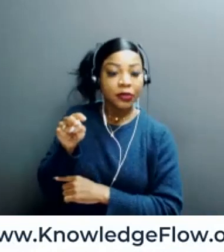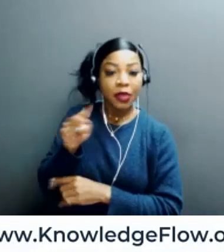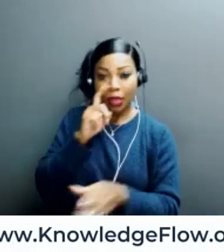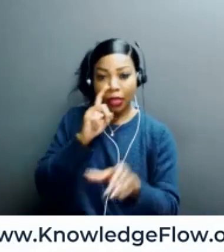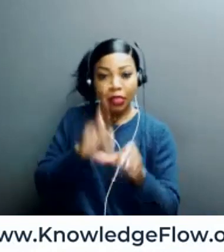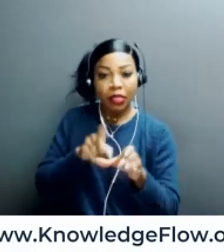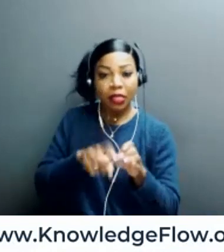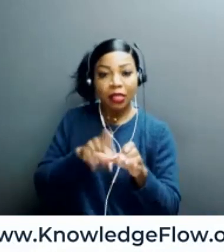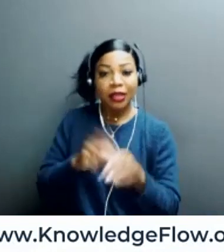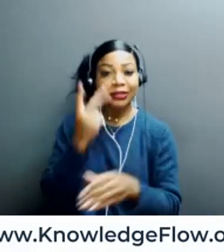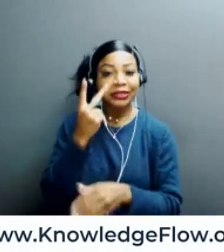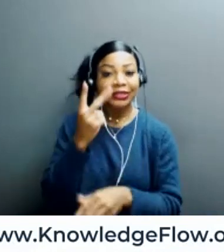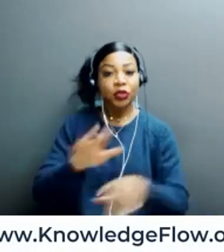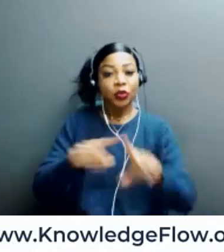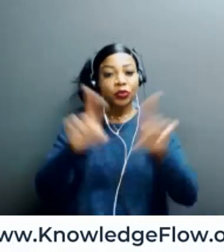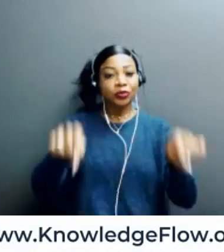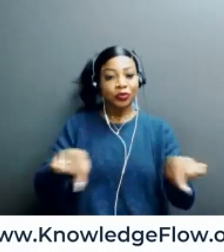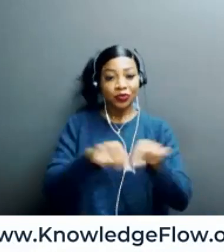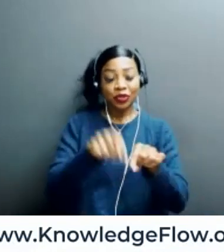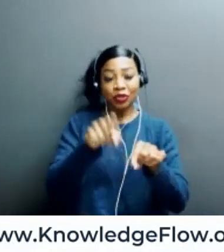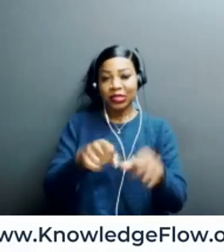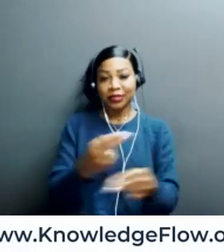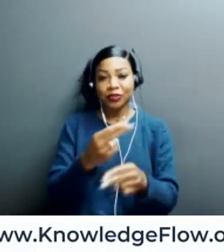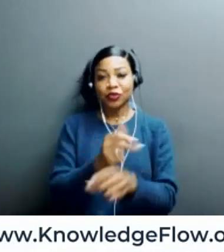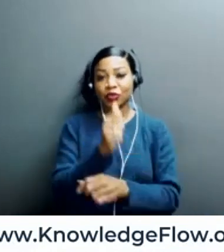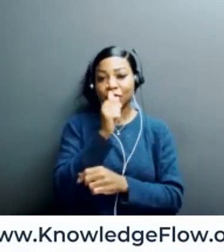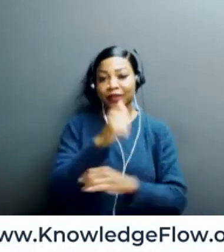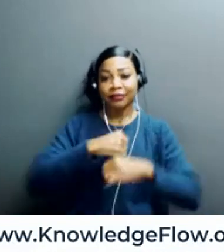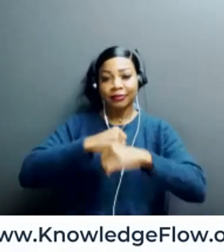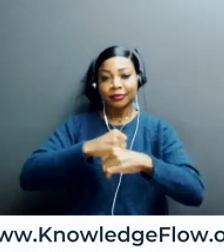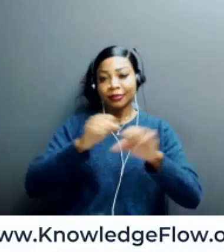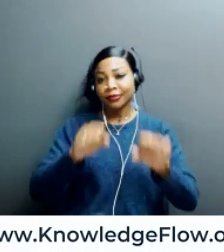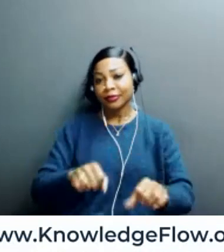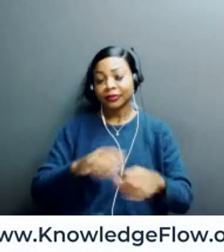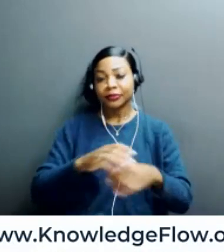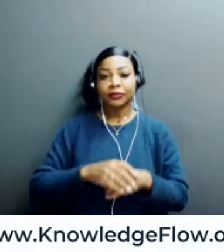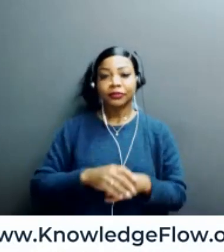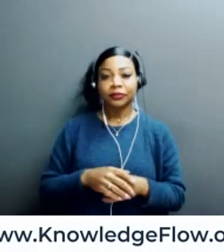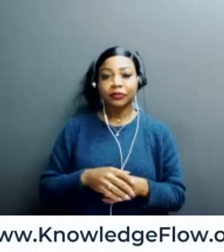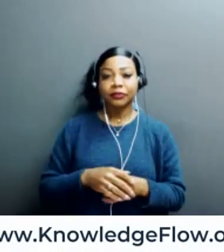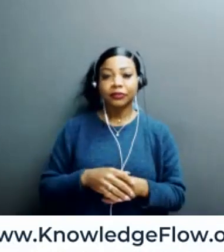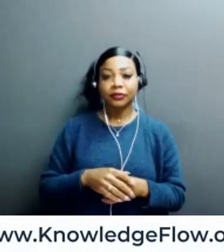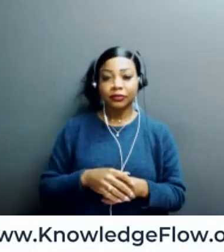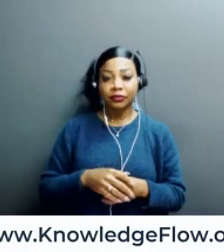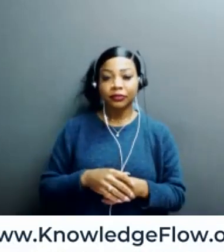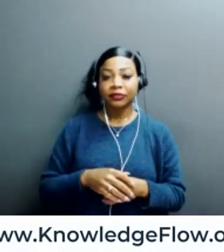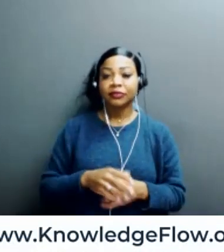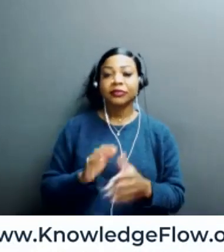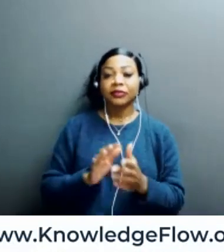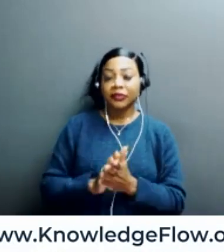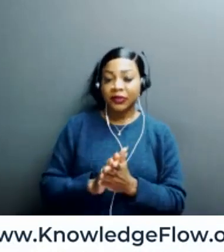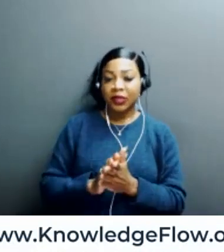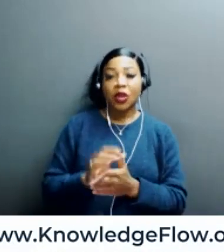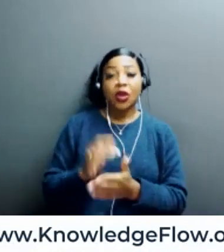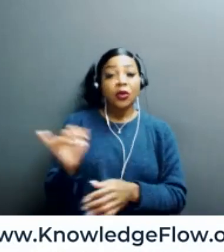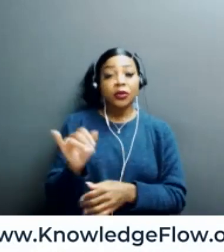to see what's on your screen you can use a privacy protector make sure that and it was already touched on that people aren't within hearing